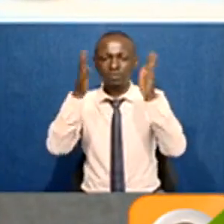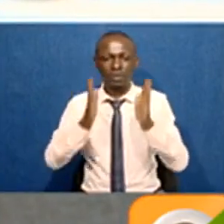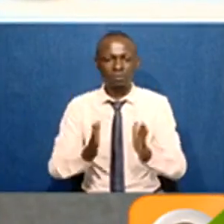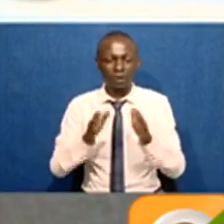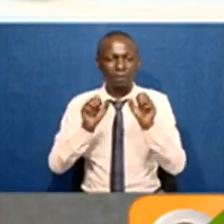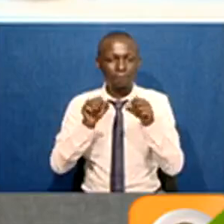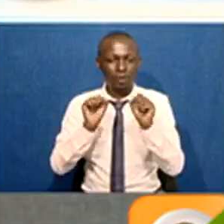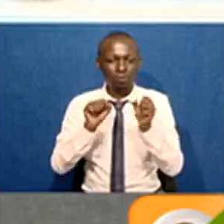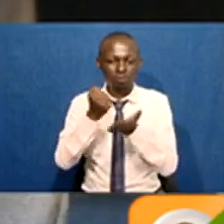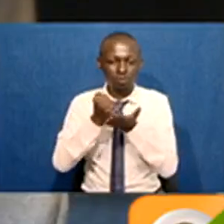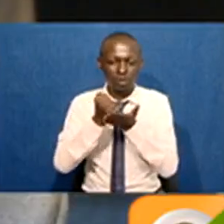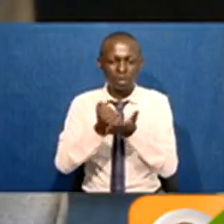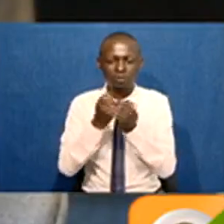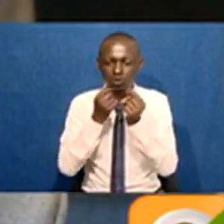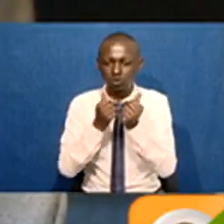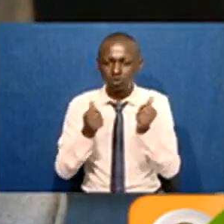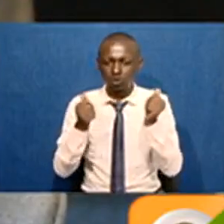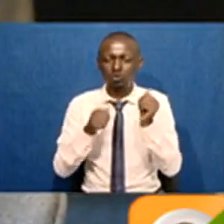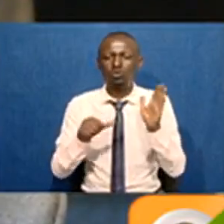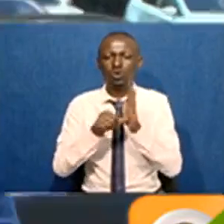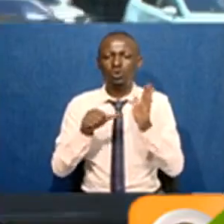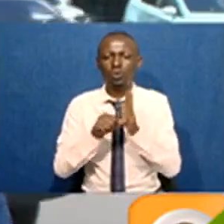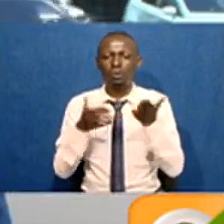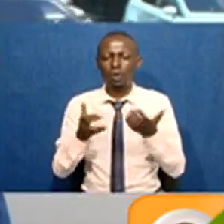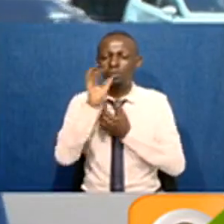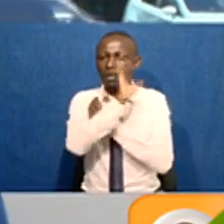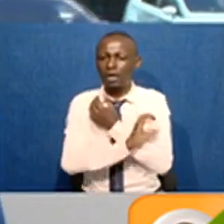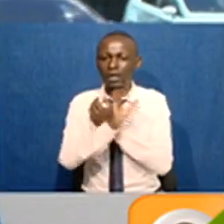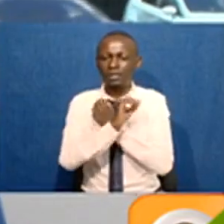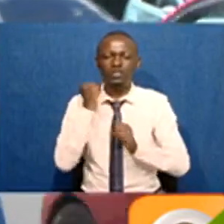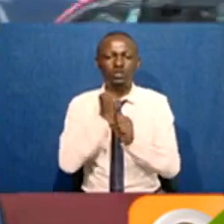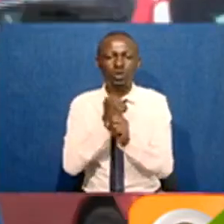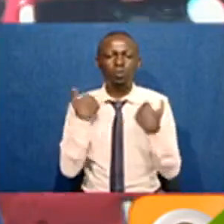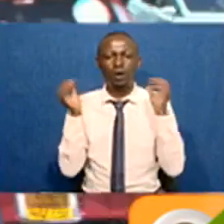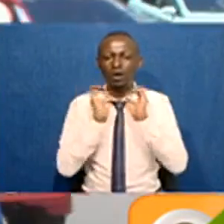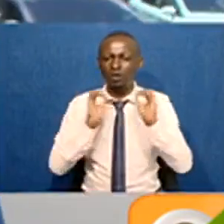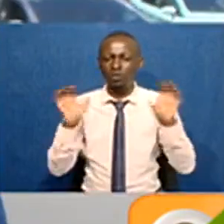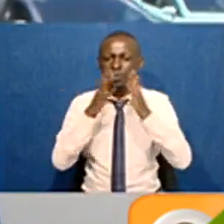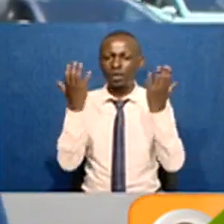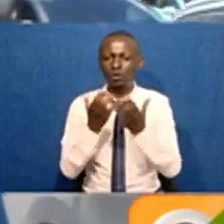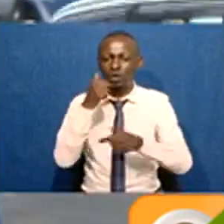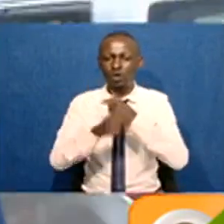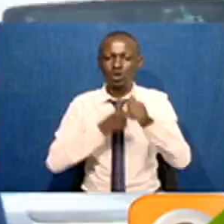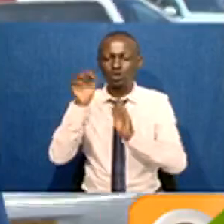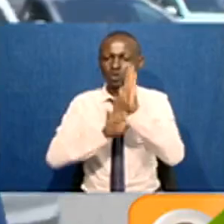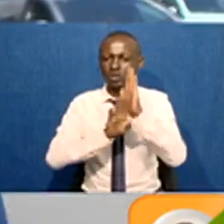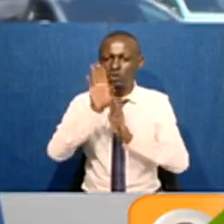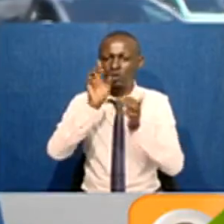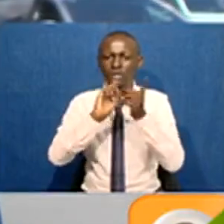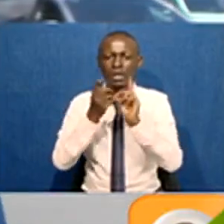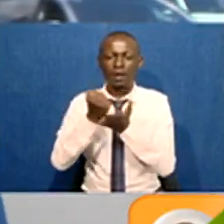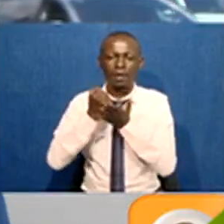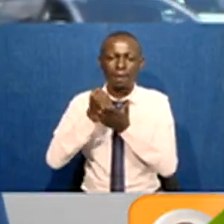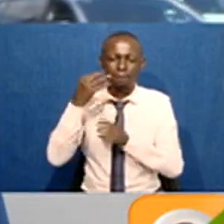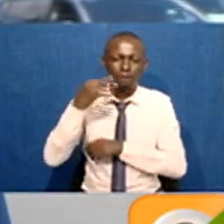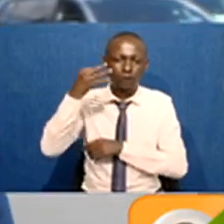the silver bullet to ending unemployment in the country. As the world evolves, it is data such as this that is expected to shape the